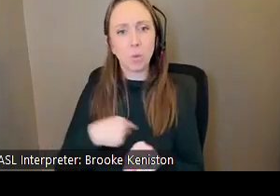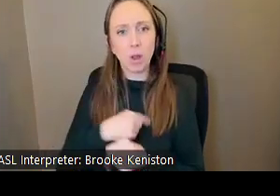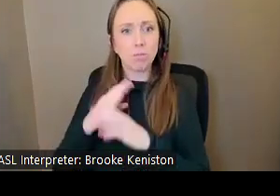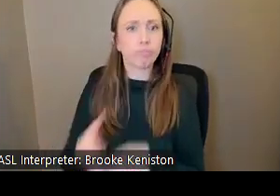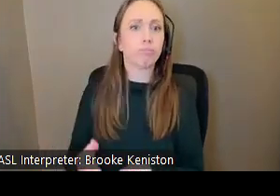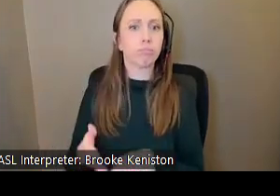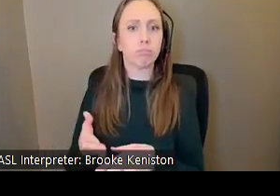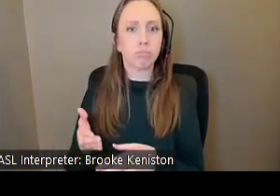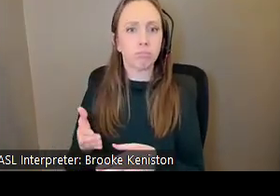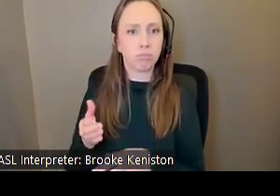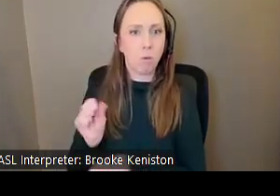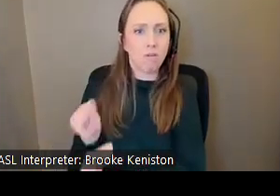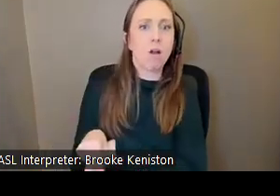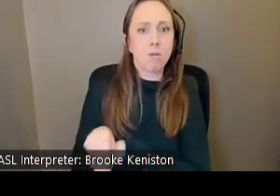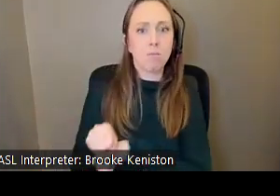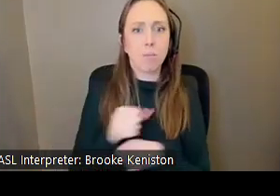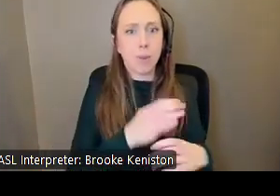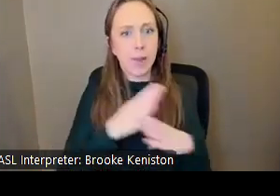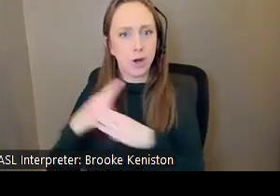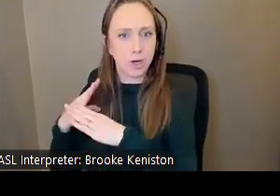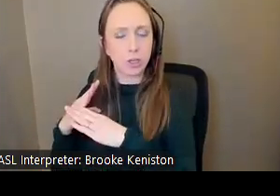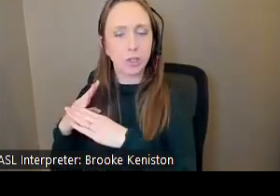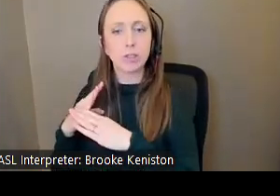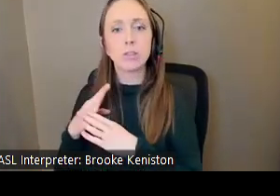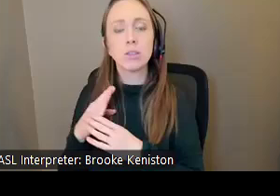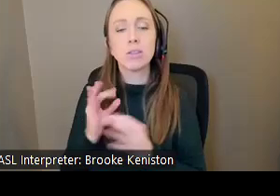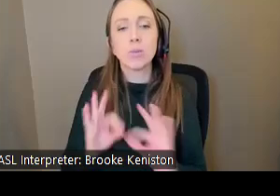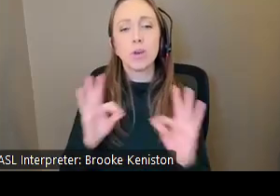future and think about those things together.